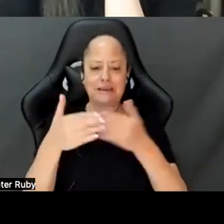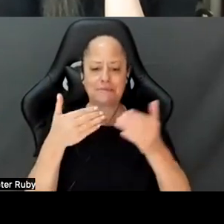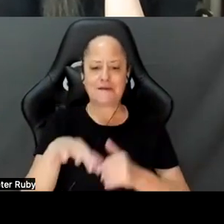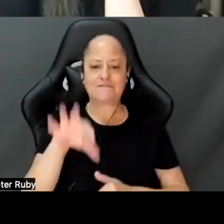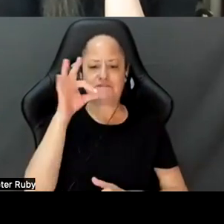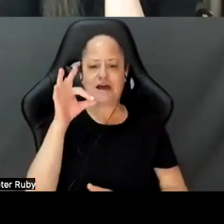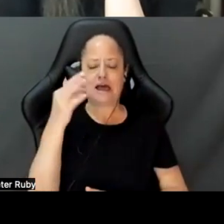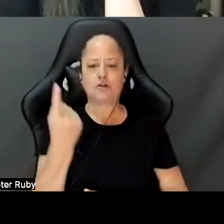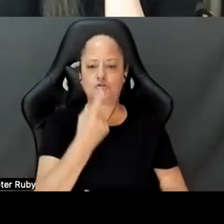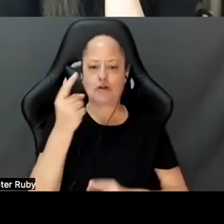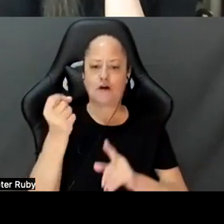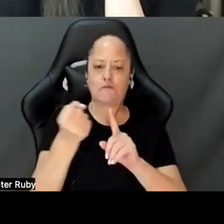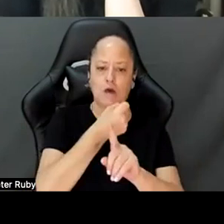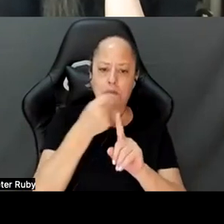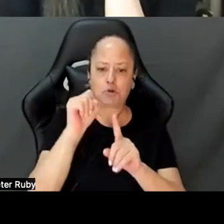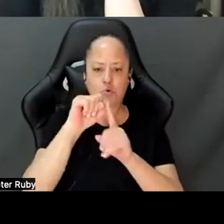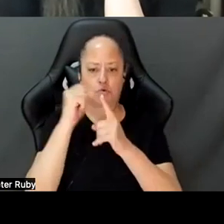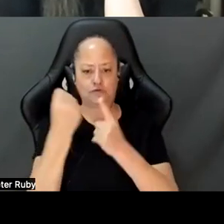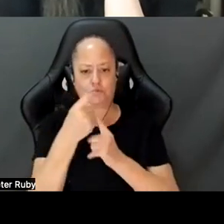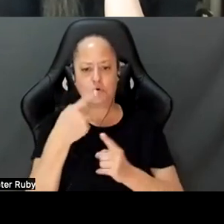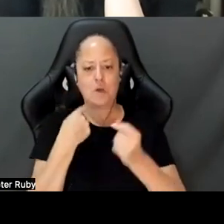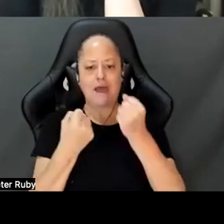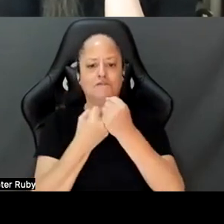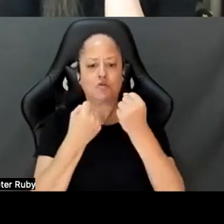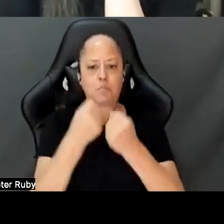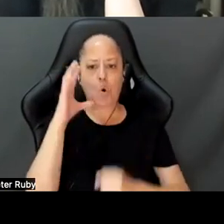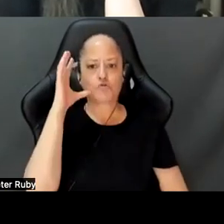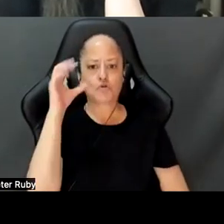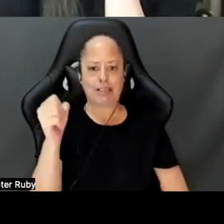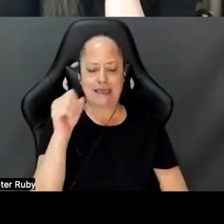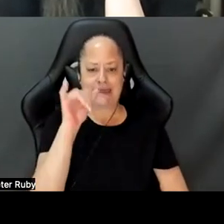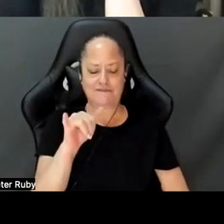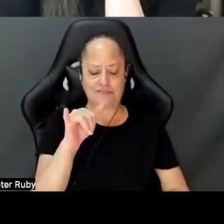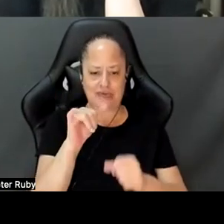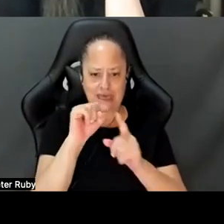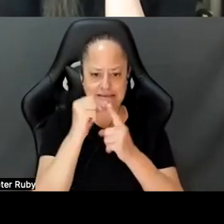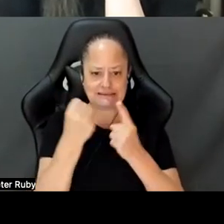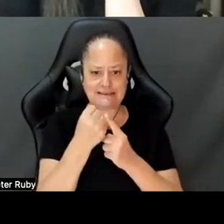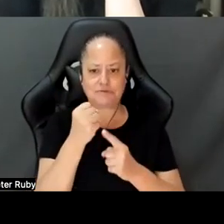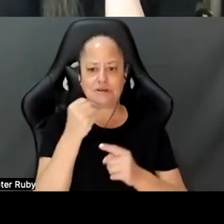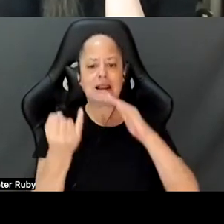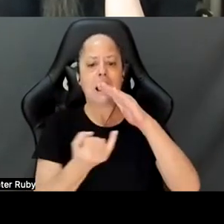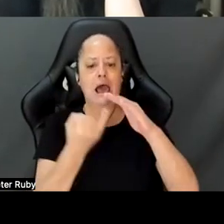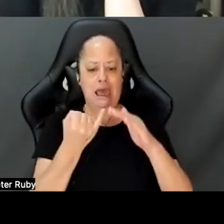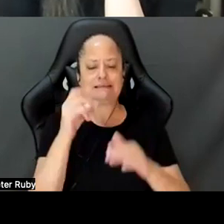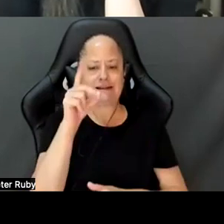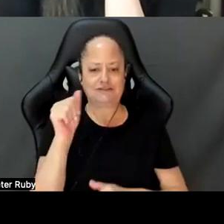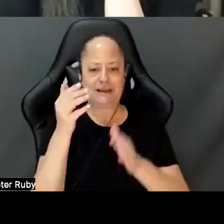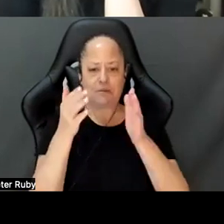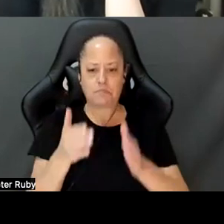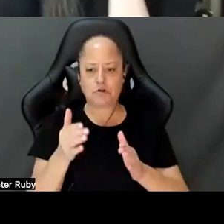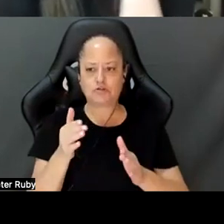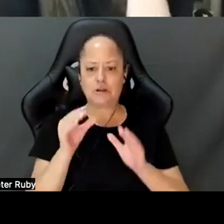an abusive situation, then you have support for getting out and being so isolated as a disabled person. It also put me in a situation where like